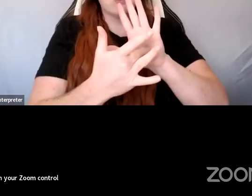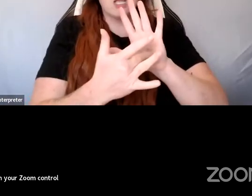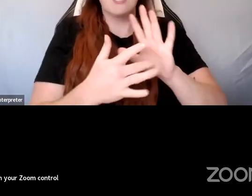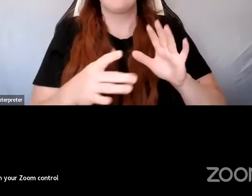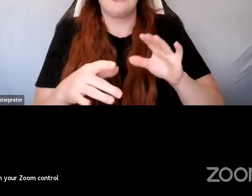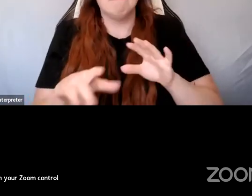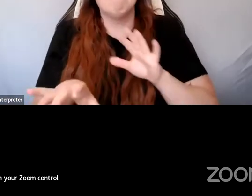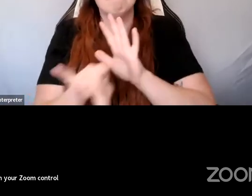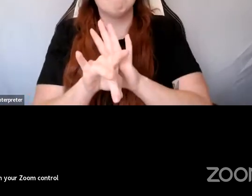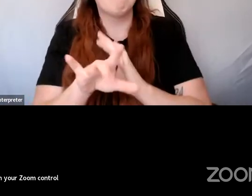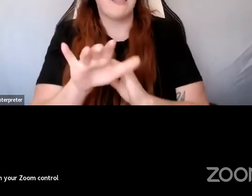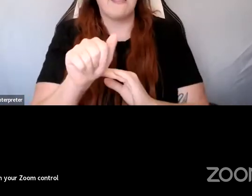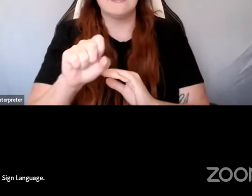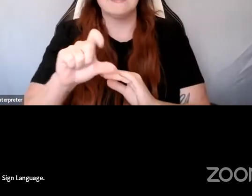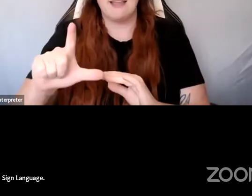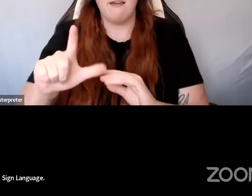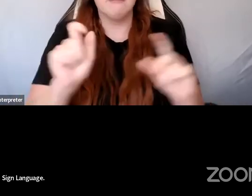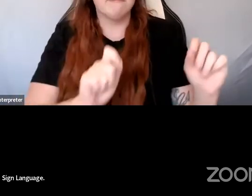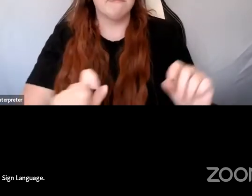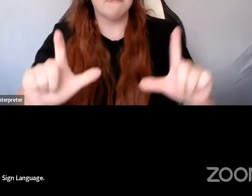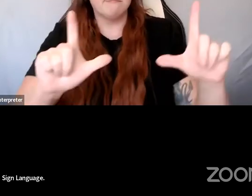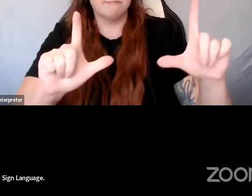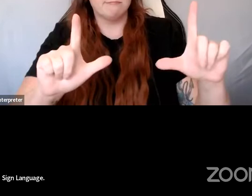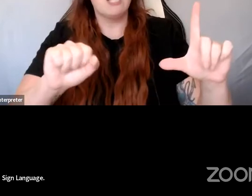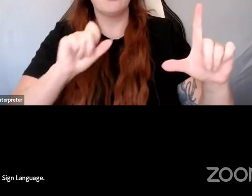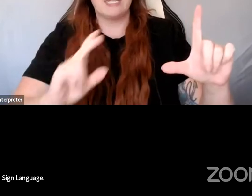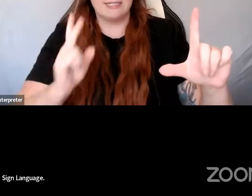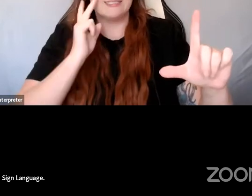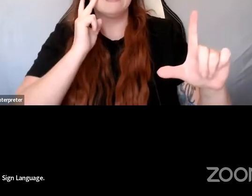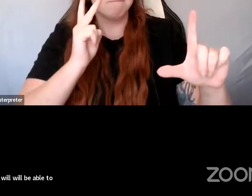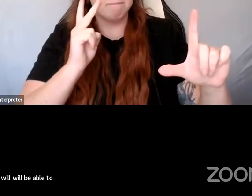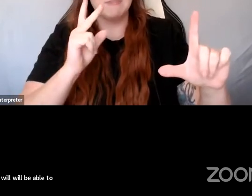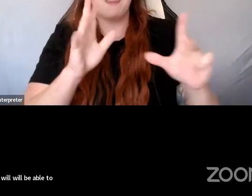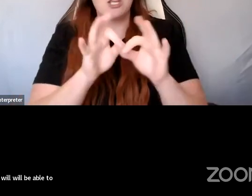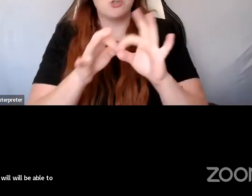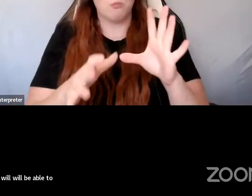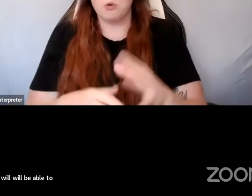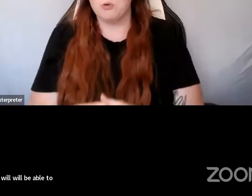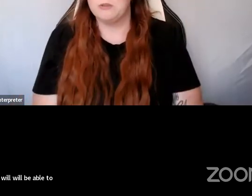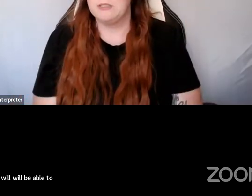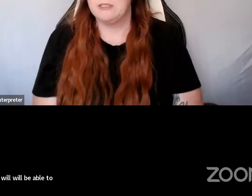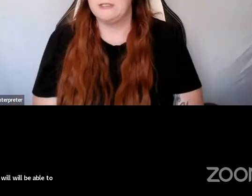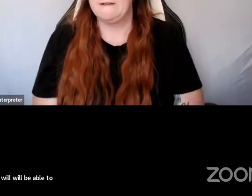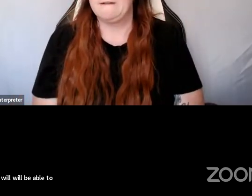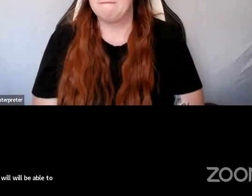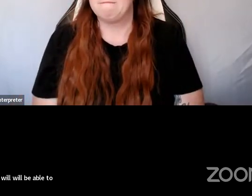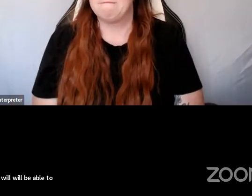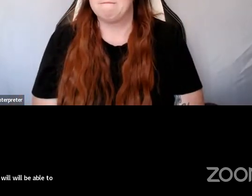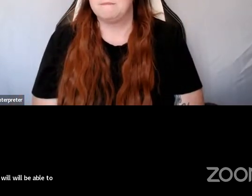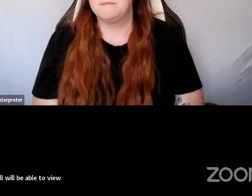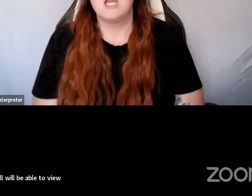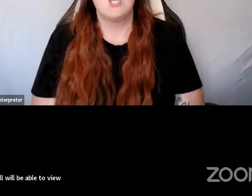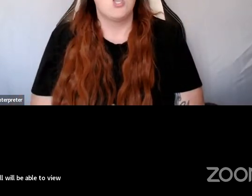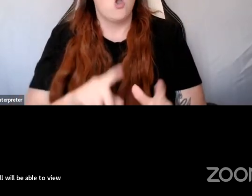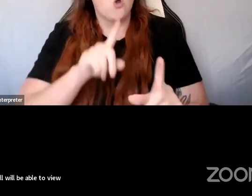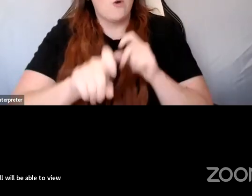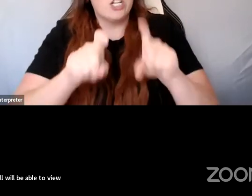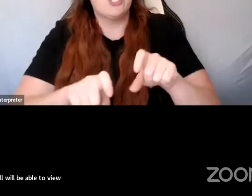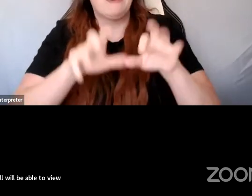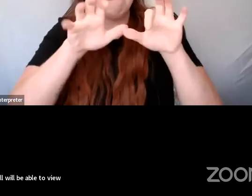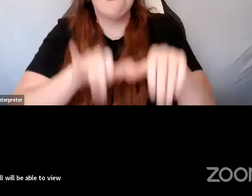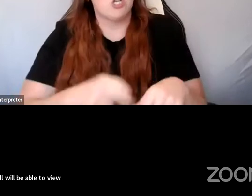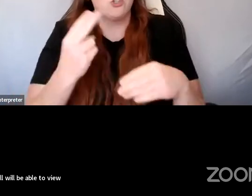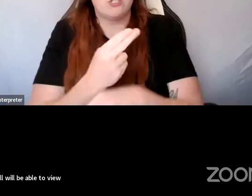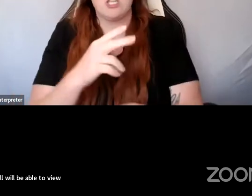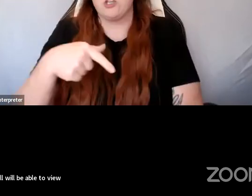a screen will appear and you will will be able to view The Interpreter questions should be entered using the Q a